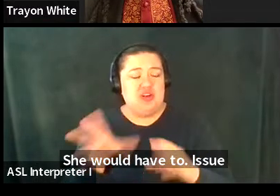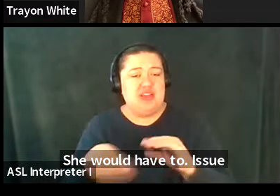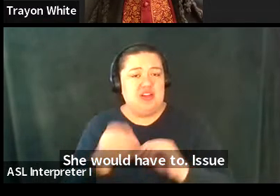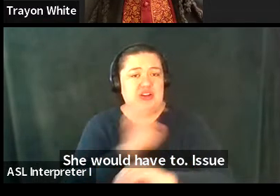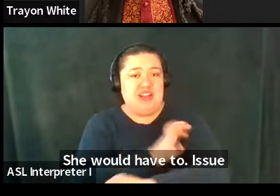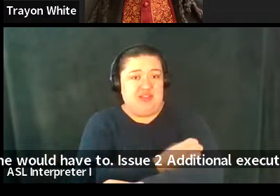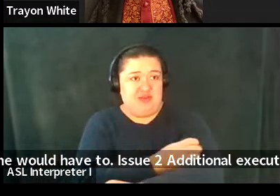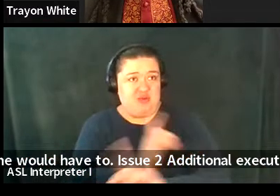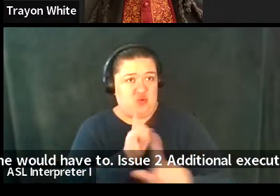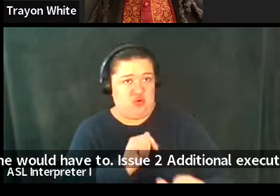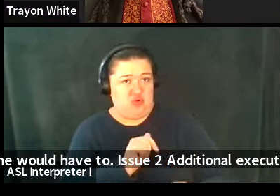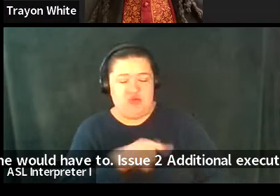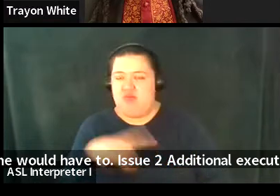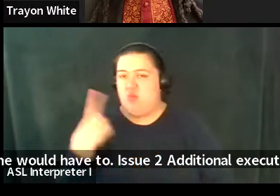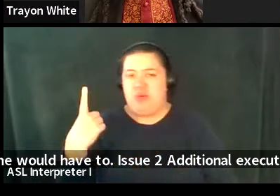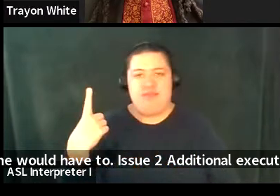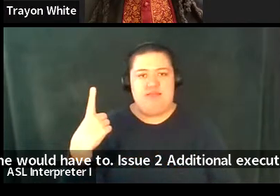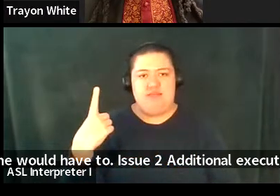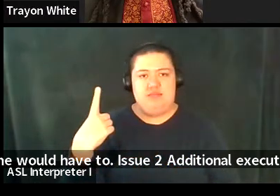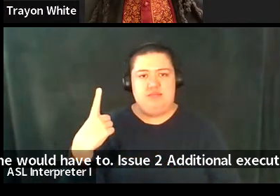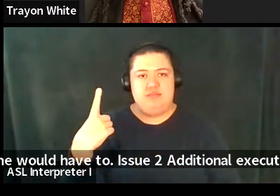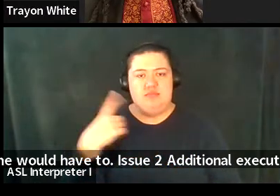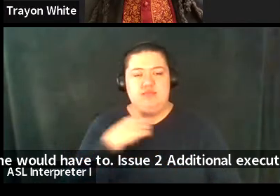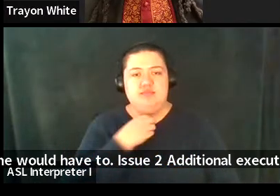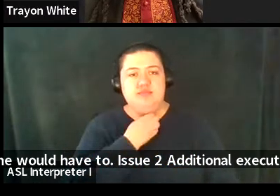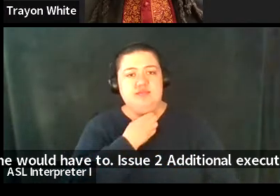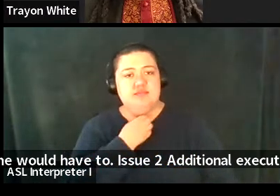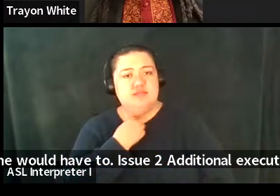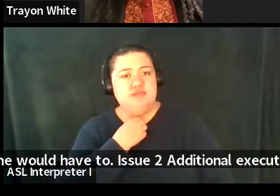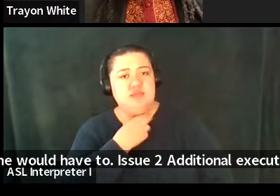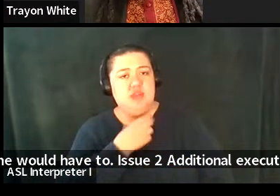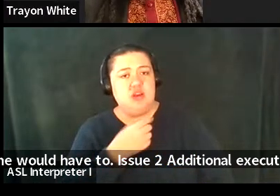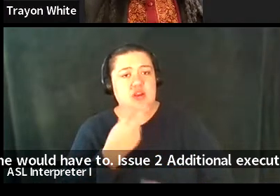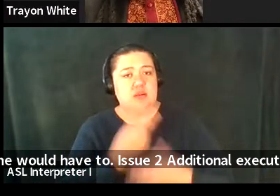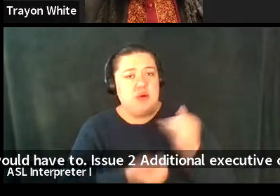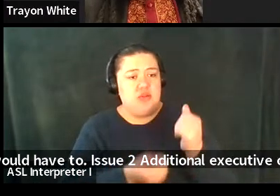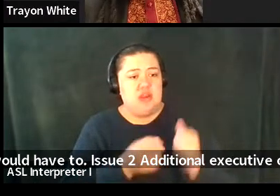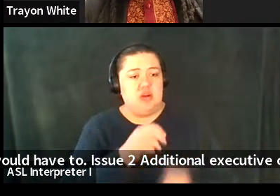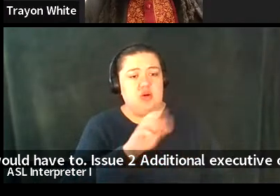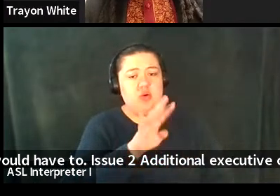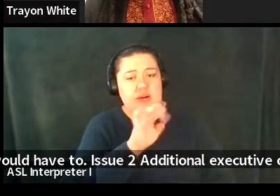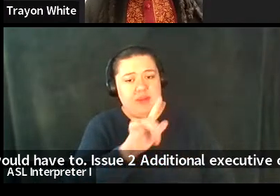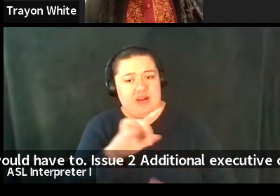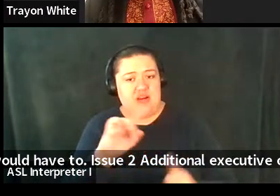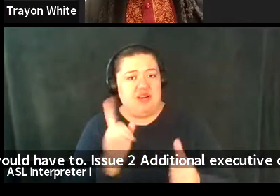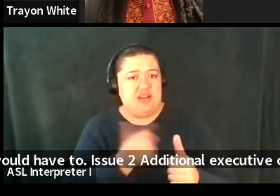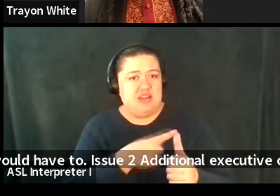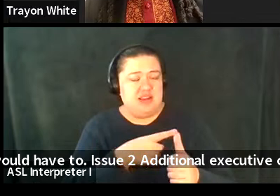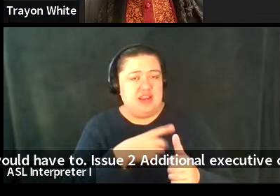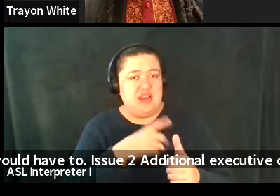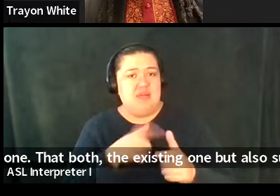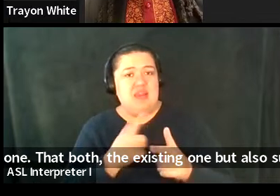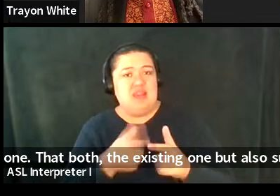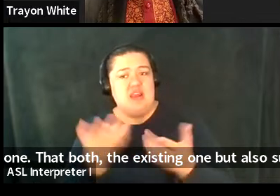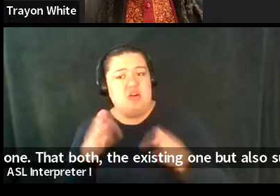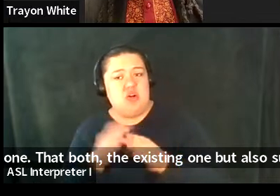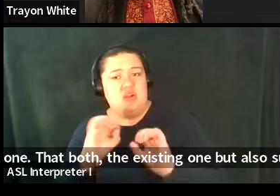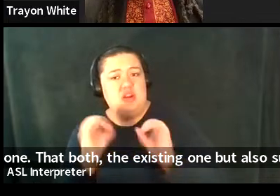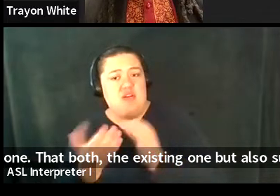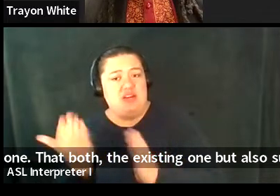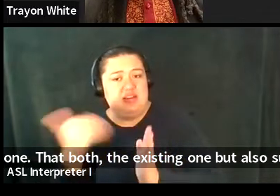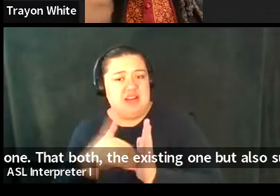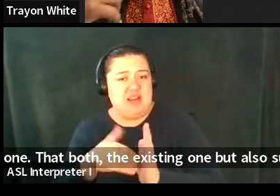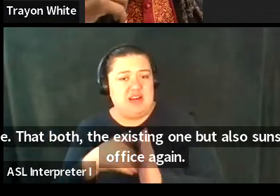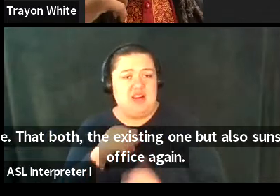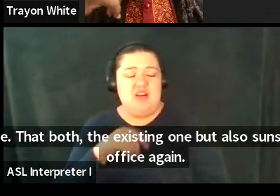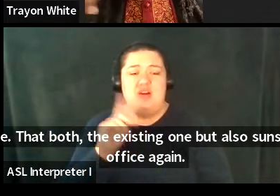one. that both repeal the existing one, but also sunsetting the office again. You only